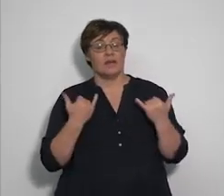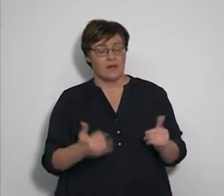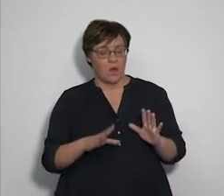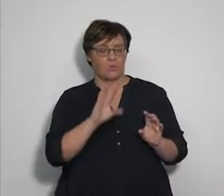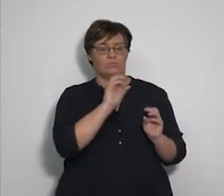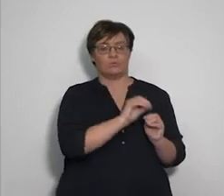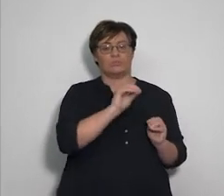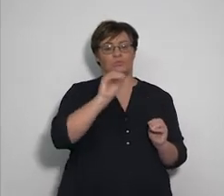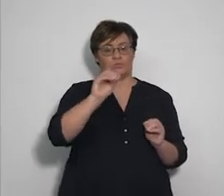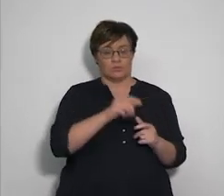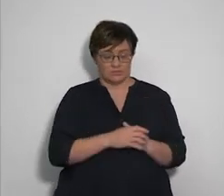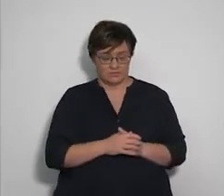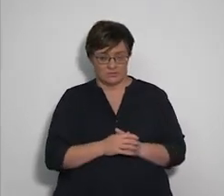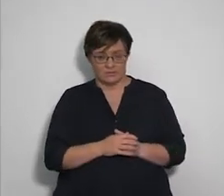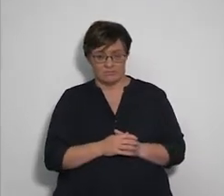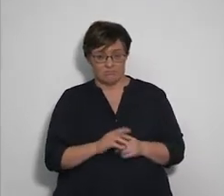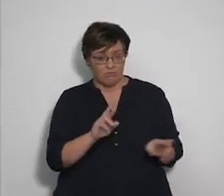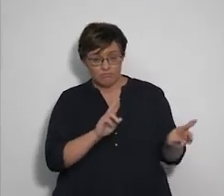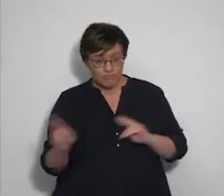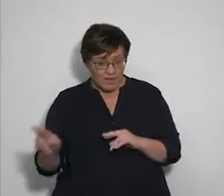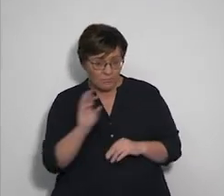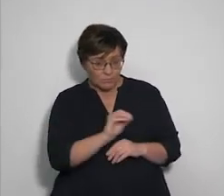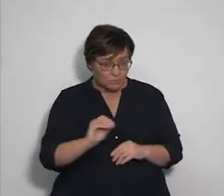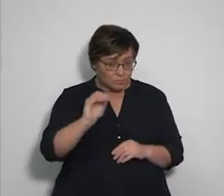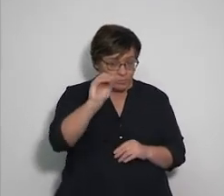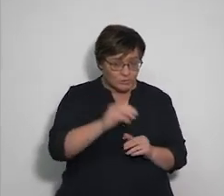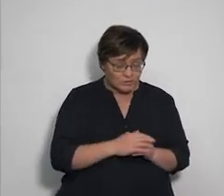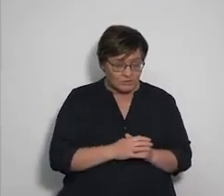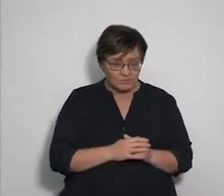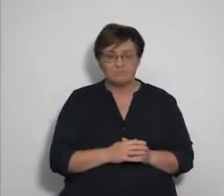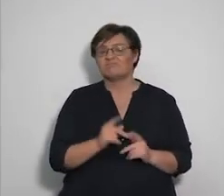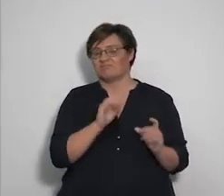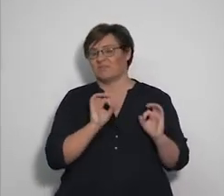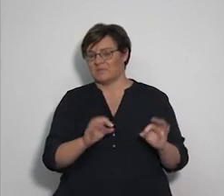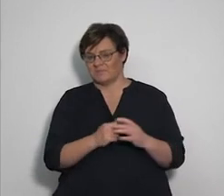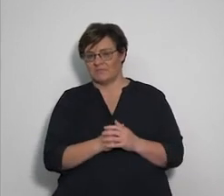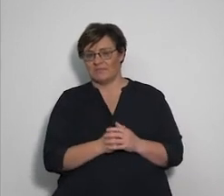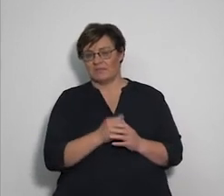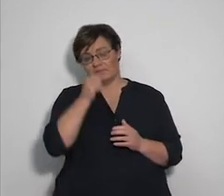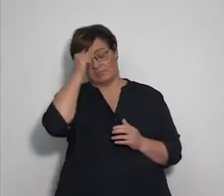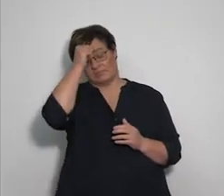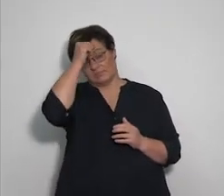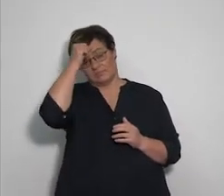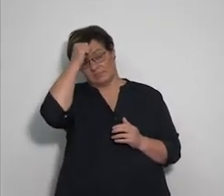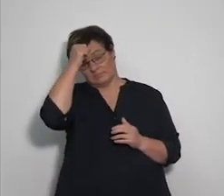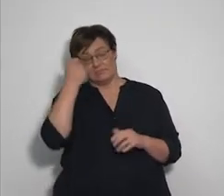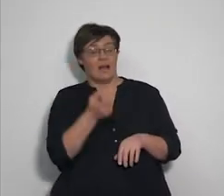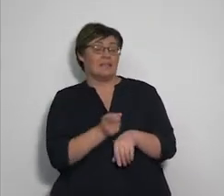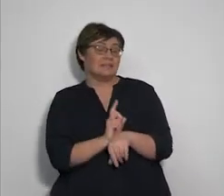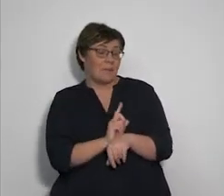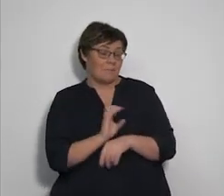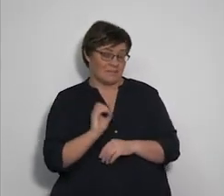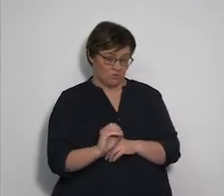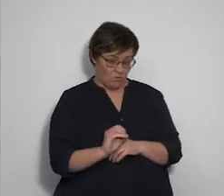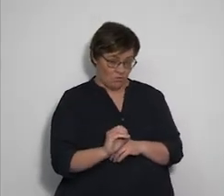Now we have to plot our points. Are you ready to plot the points? Let's go. At time